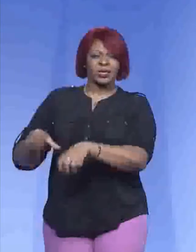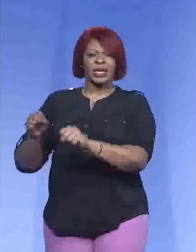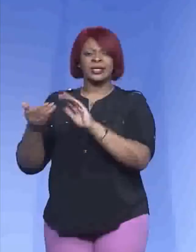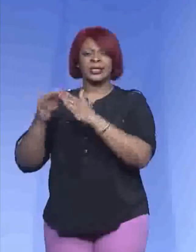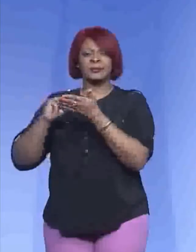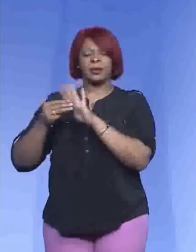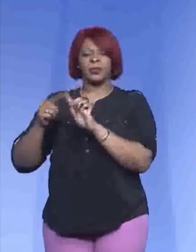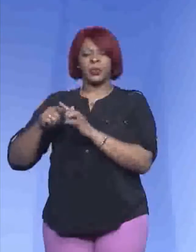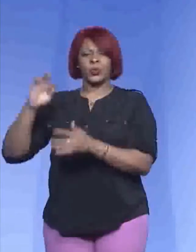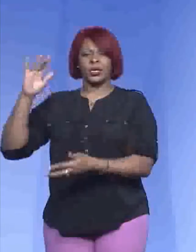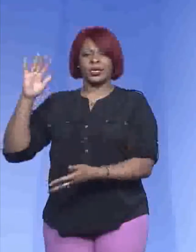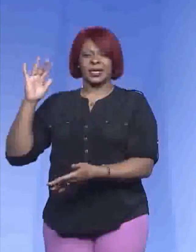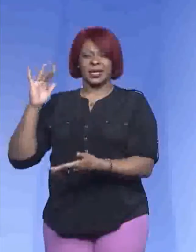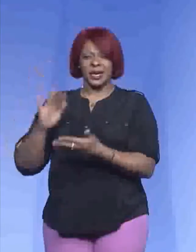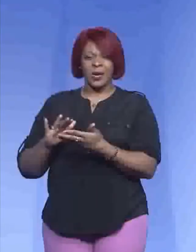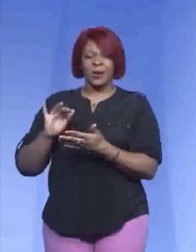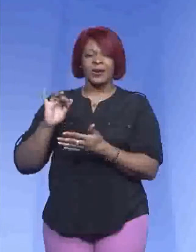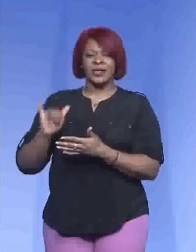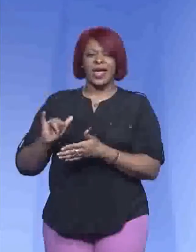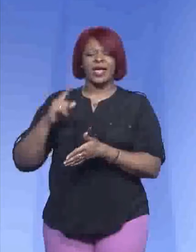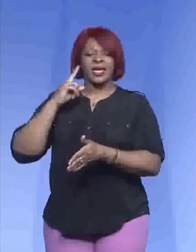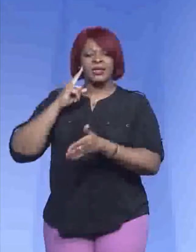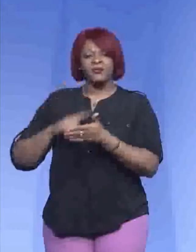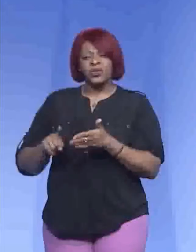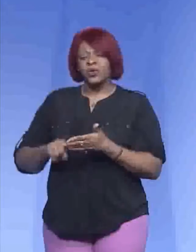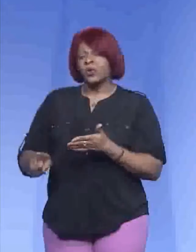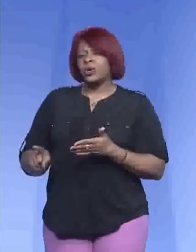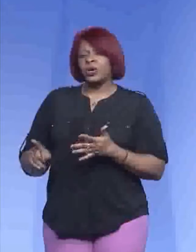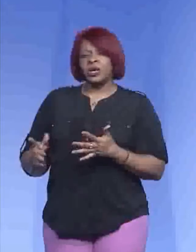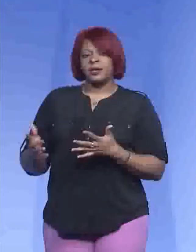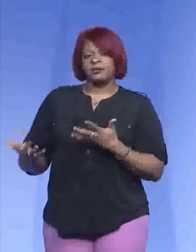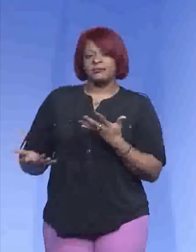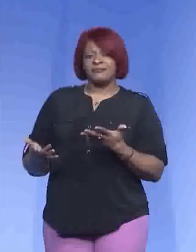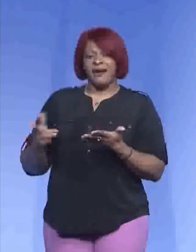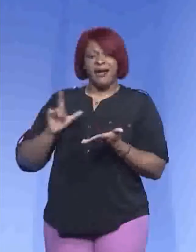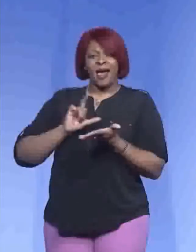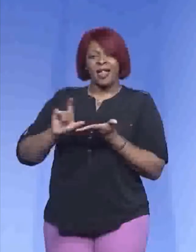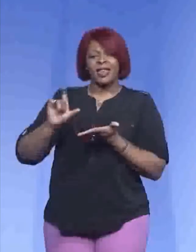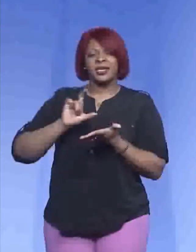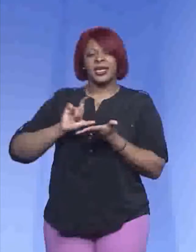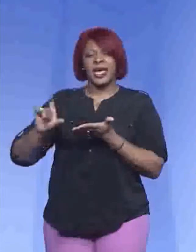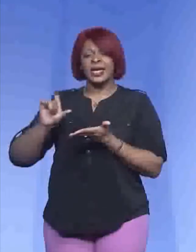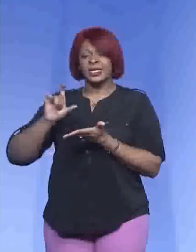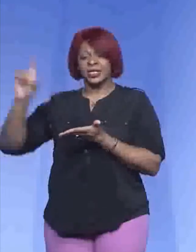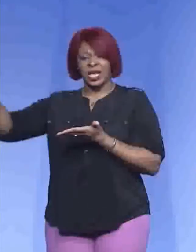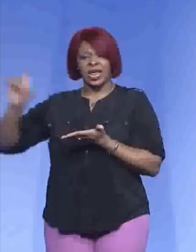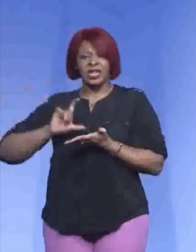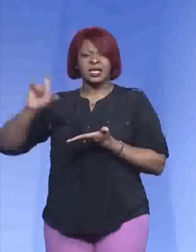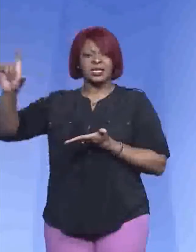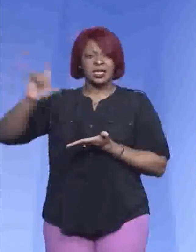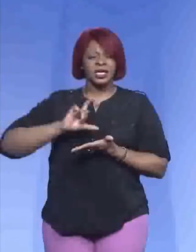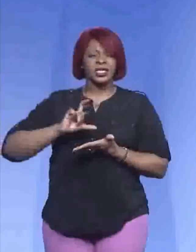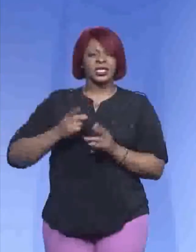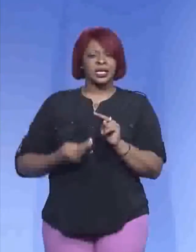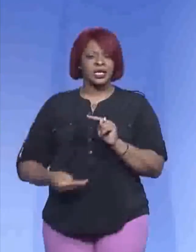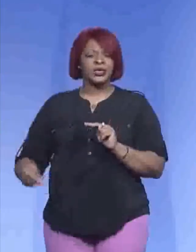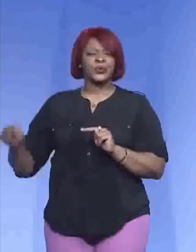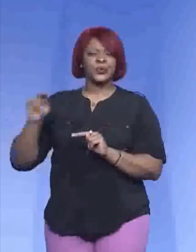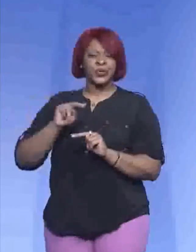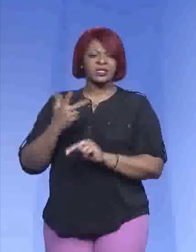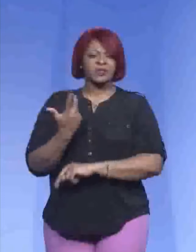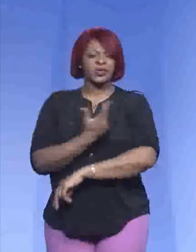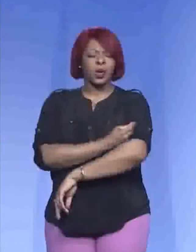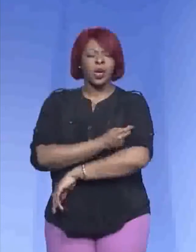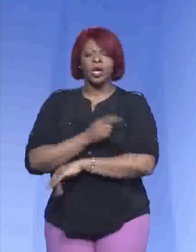to get down to that kind of inventory? And as allocations increase, what is your plan